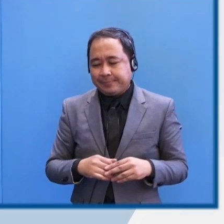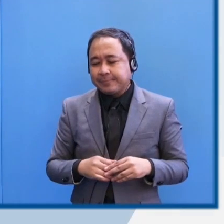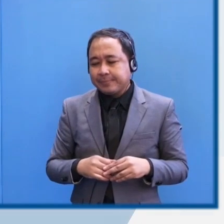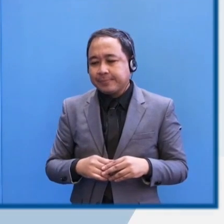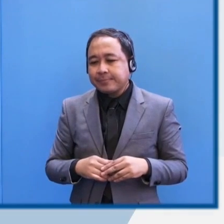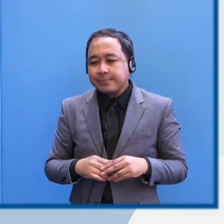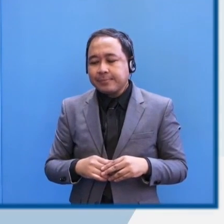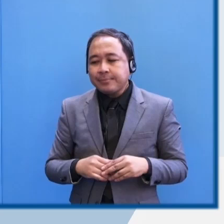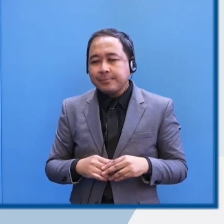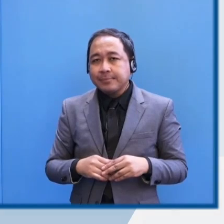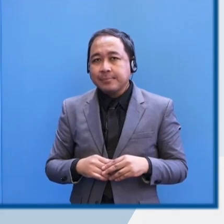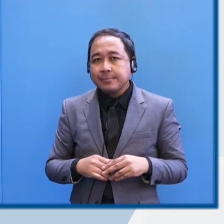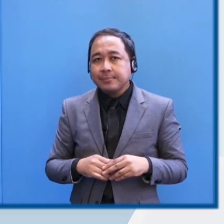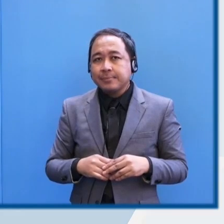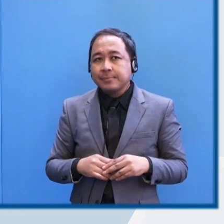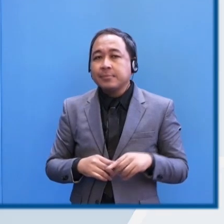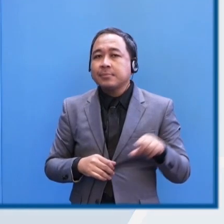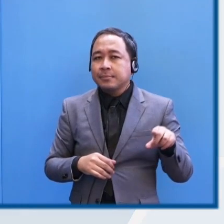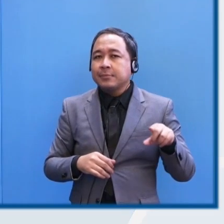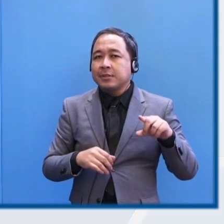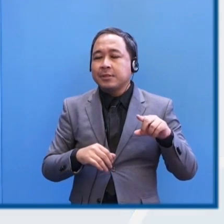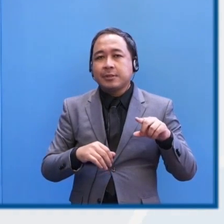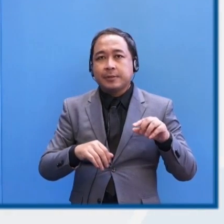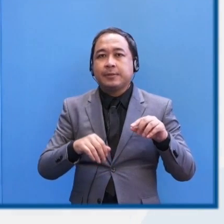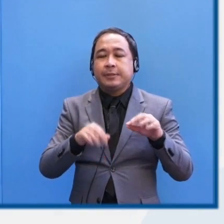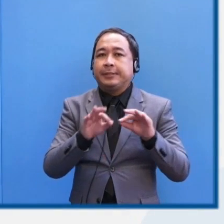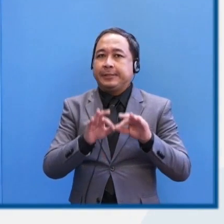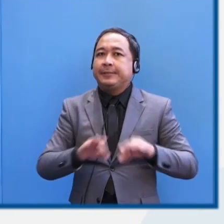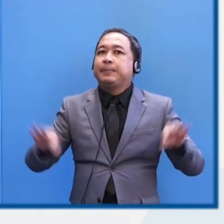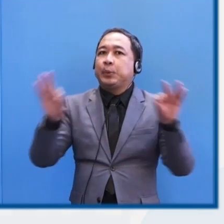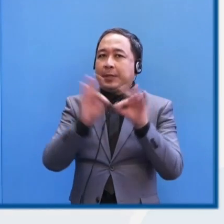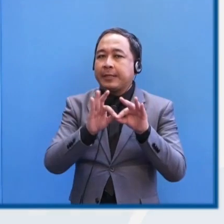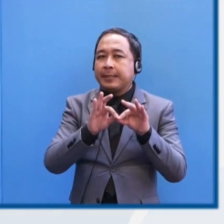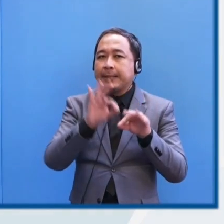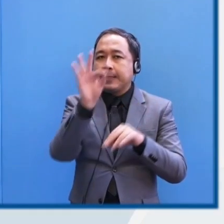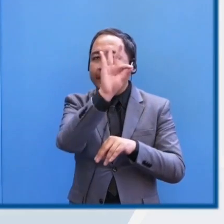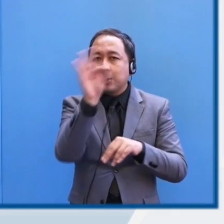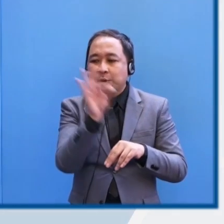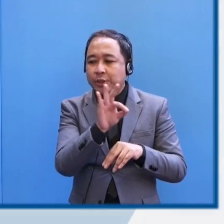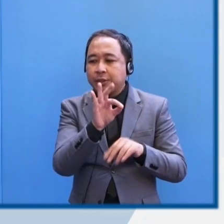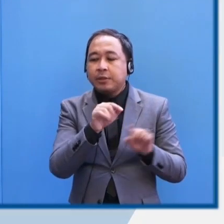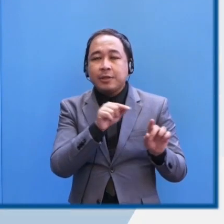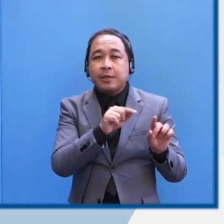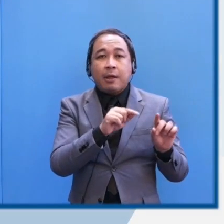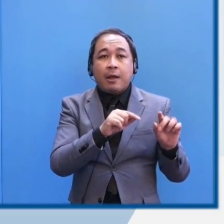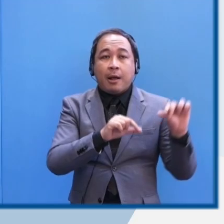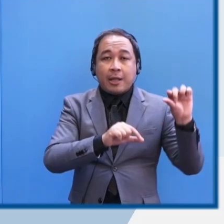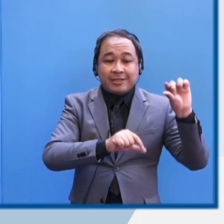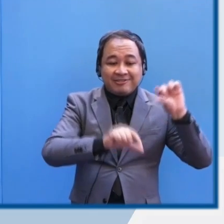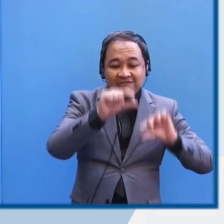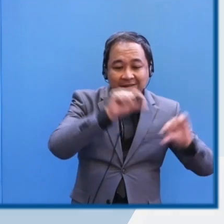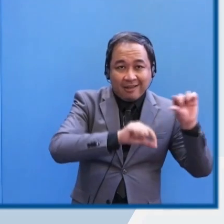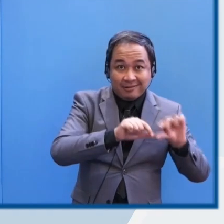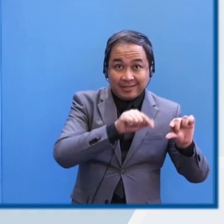It's a very fundamental question. It's a question of how we link science to the experience of community experiences, of